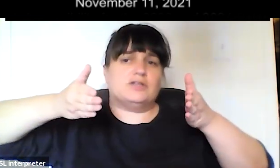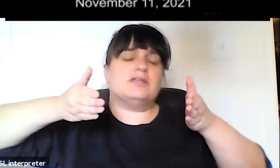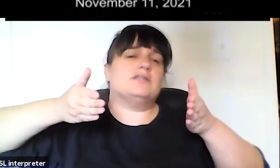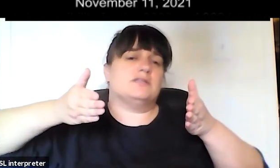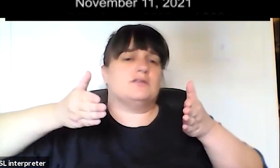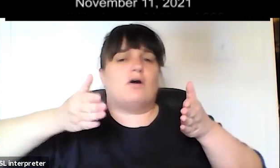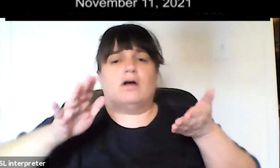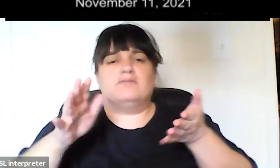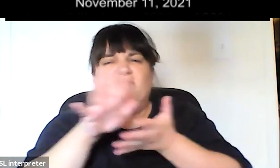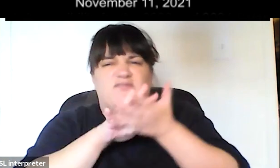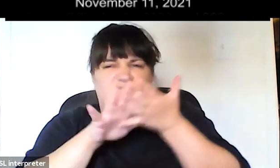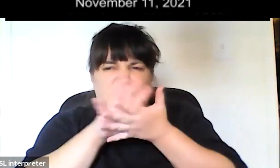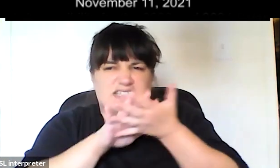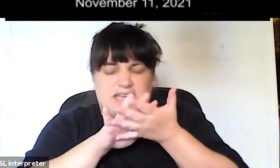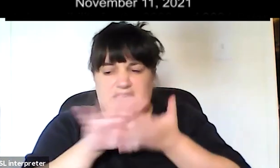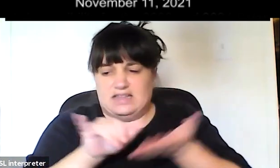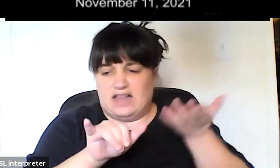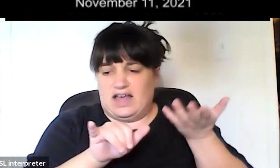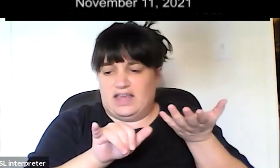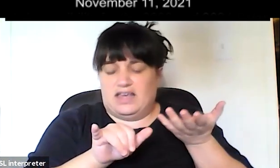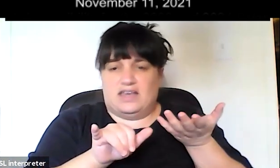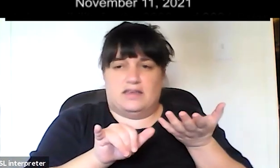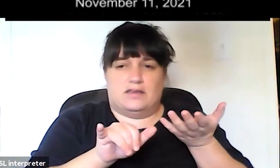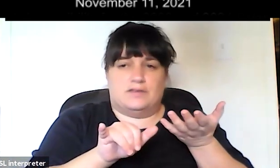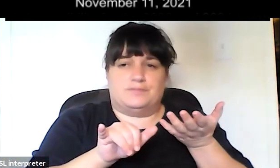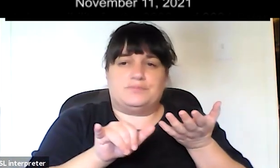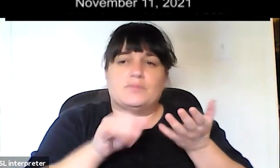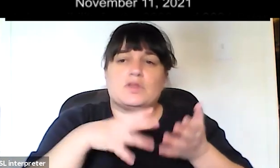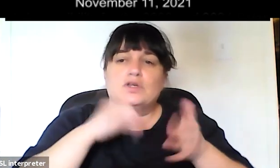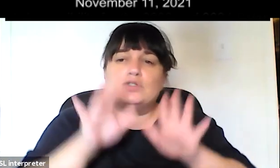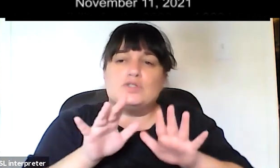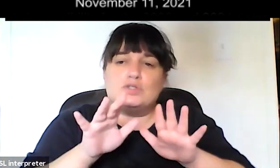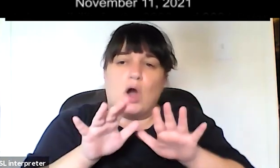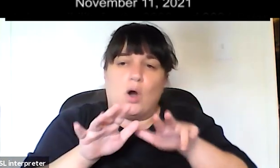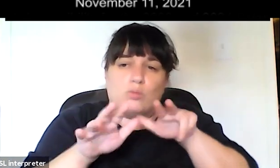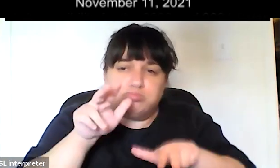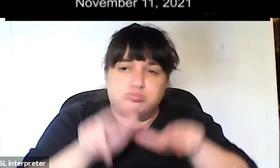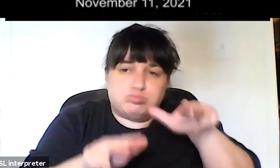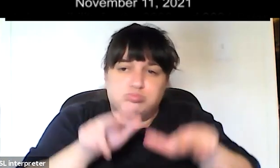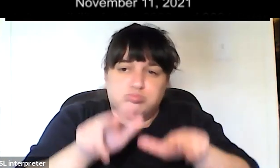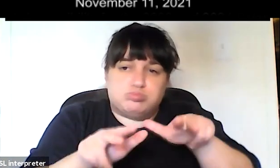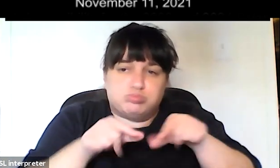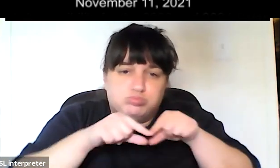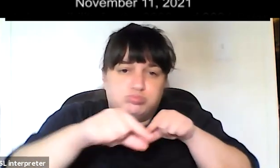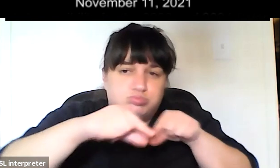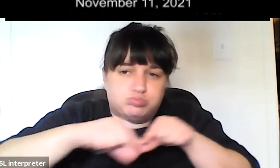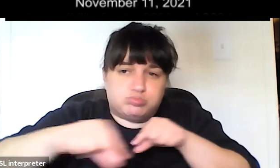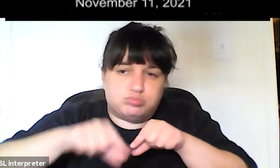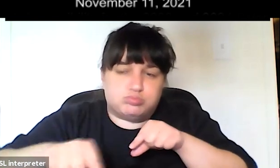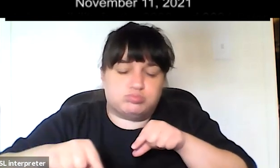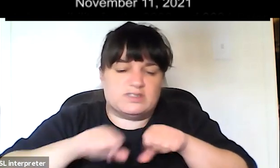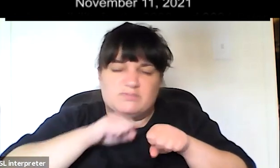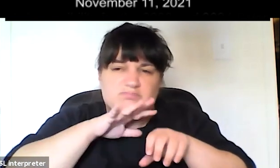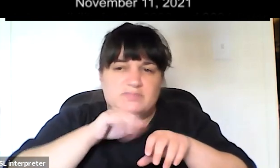are quite fuzzy, kind of like tracks in snow would make, where the edges are very sort of blobby